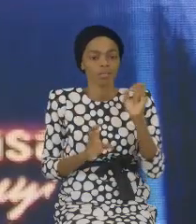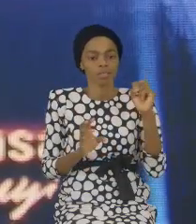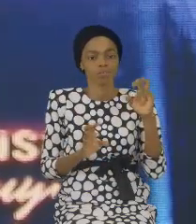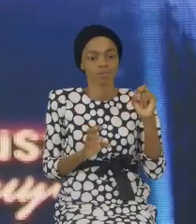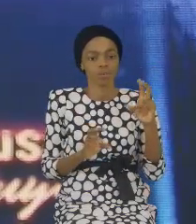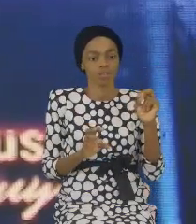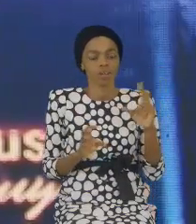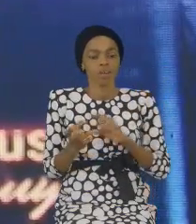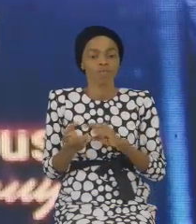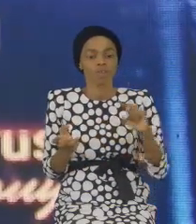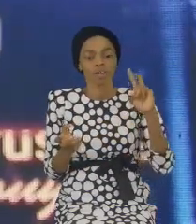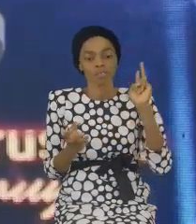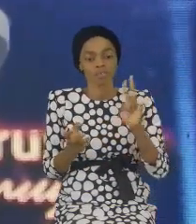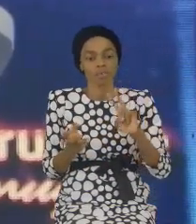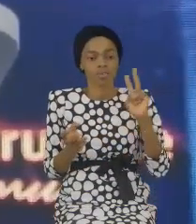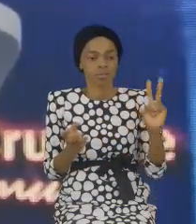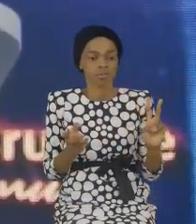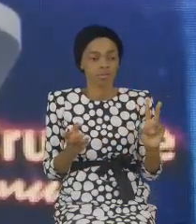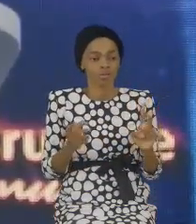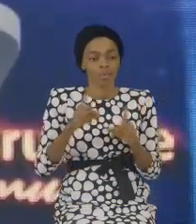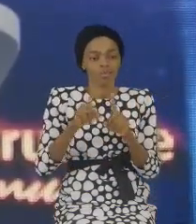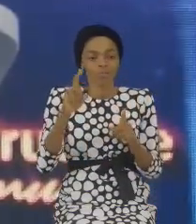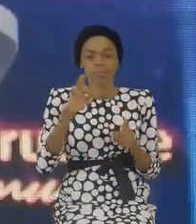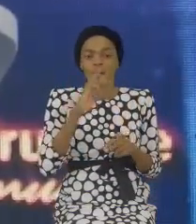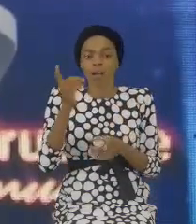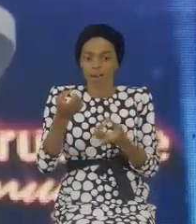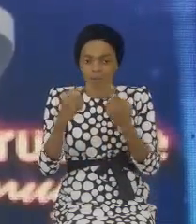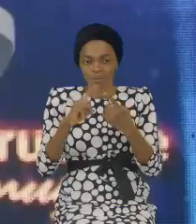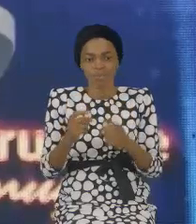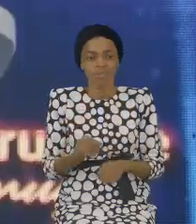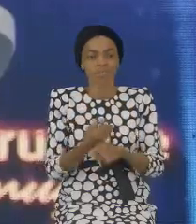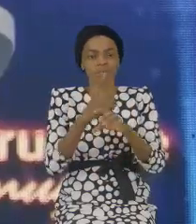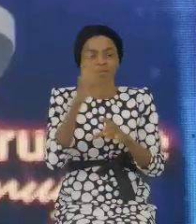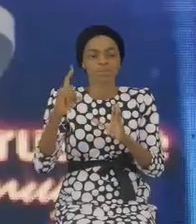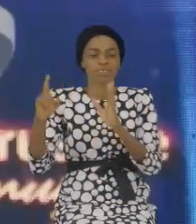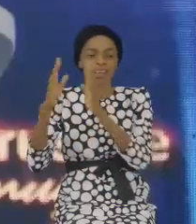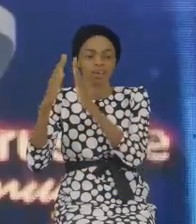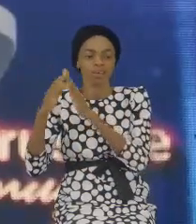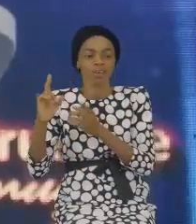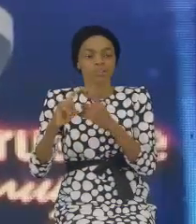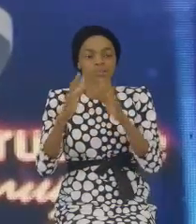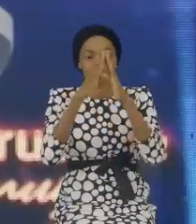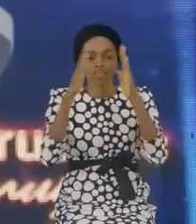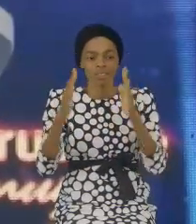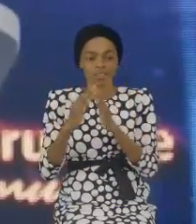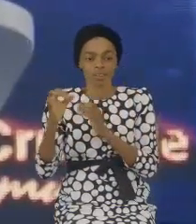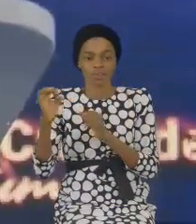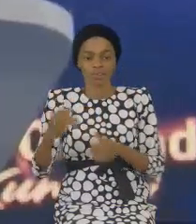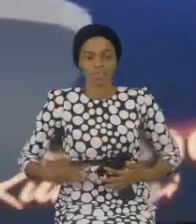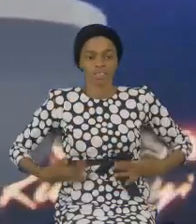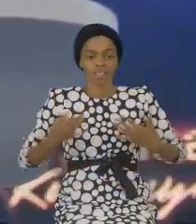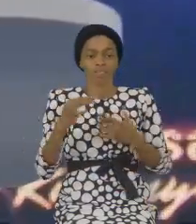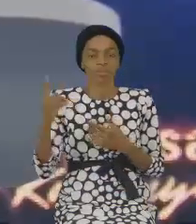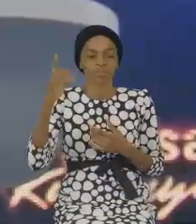chapter 12, verse 22. But ye are come unto Mount Zion, and unto the city of the living